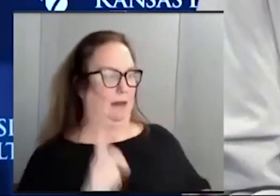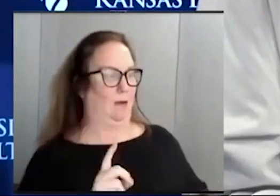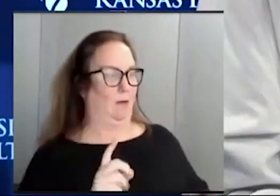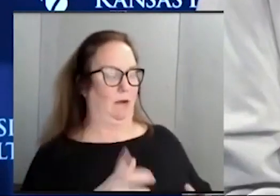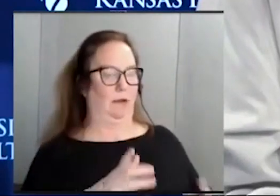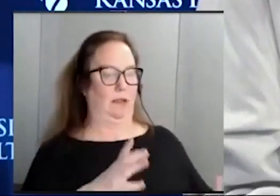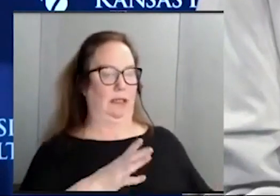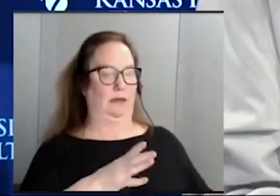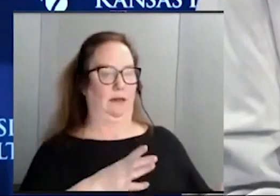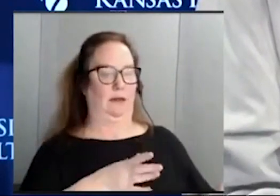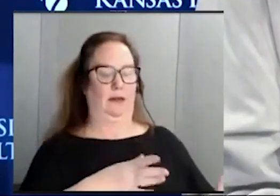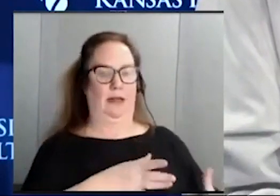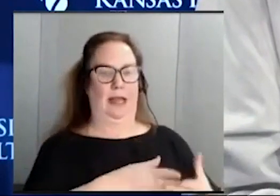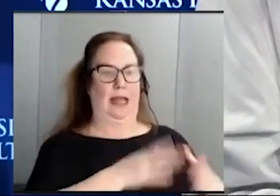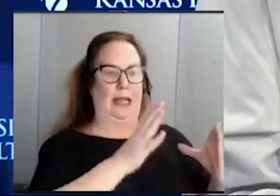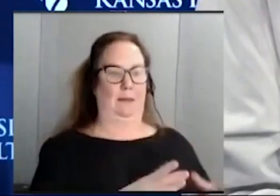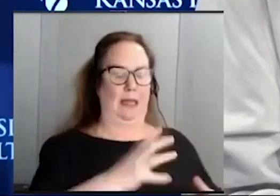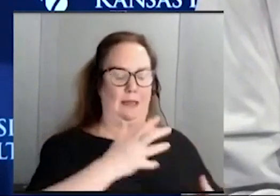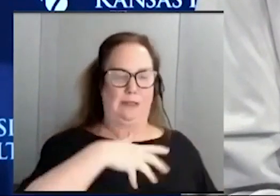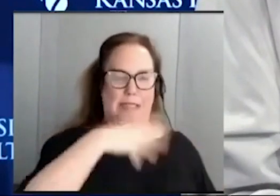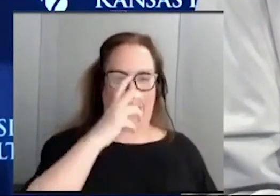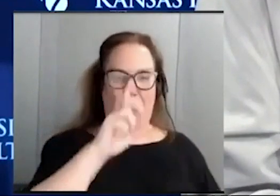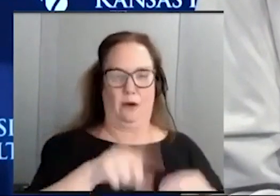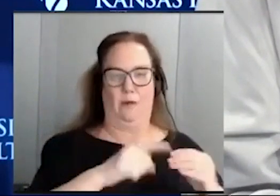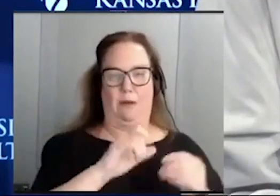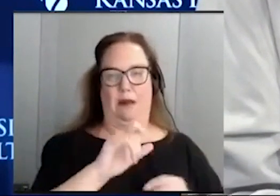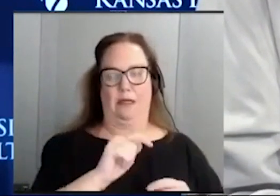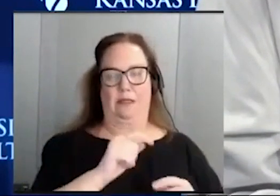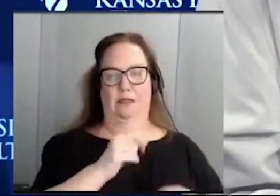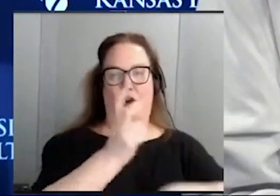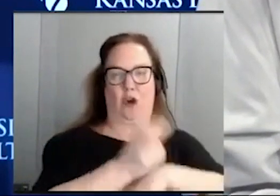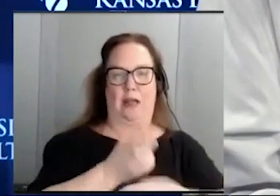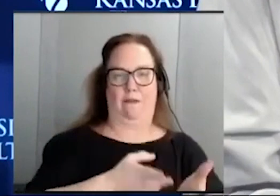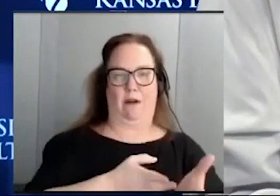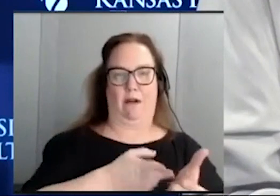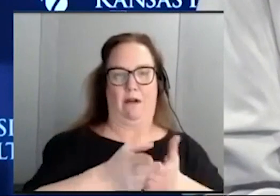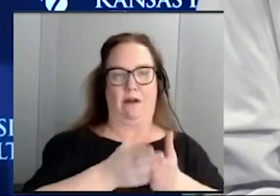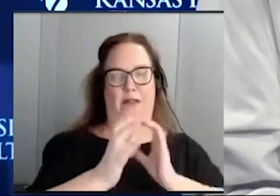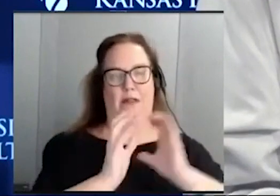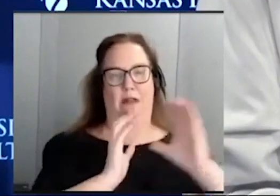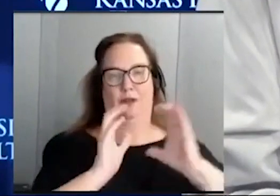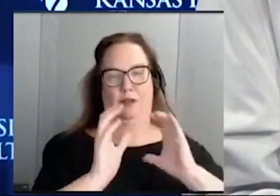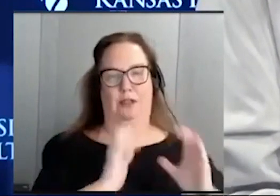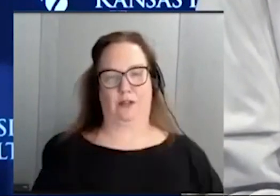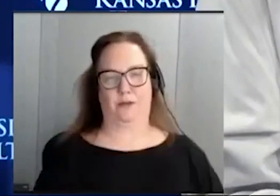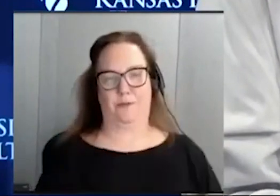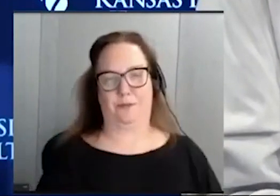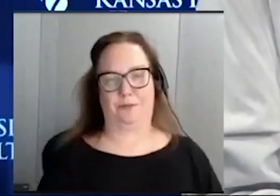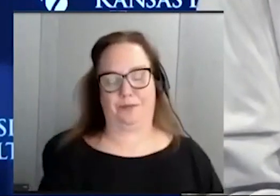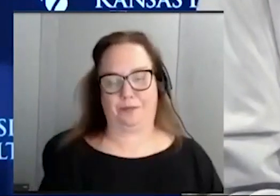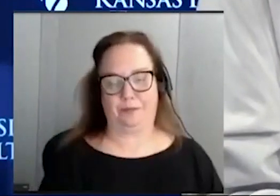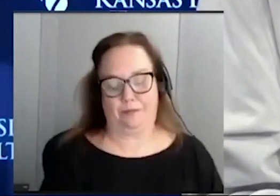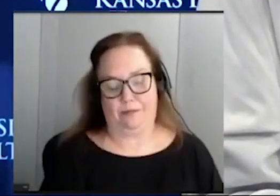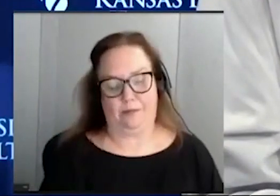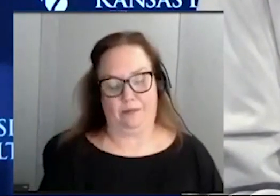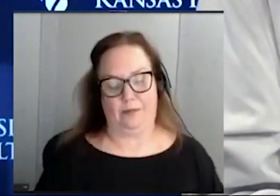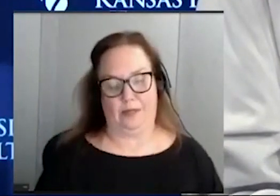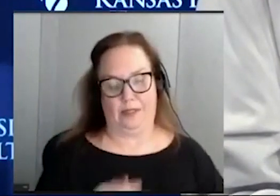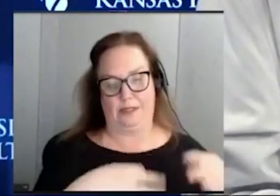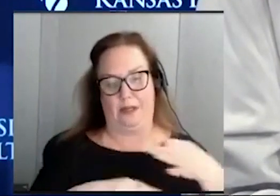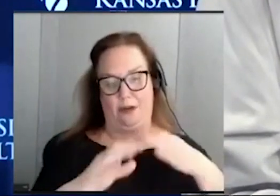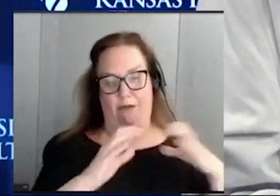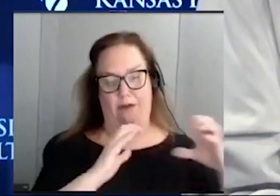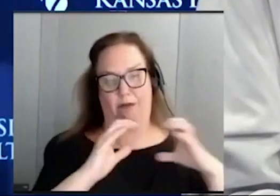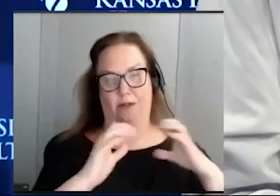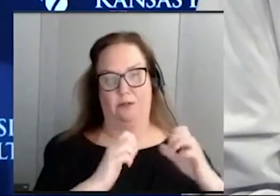it, then it's hard to have an honest conversation. And instead, you end up trying to have a conversation with